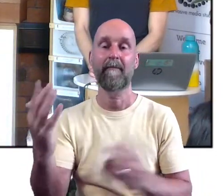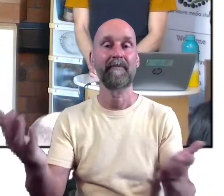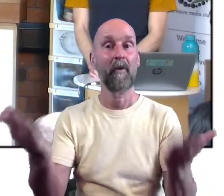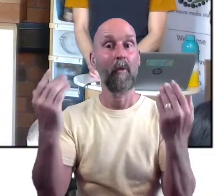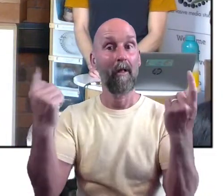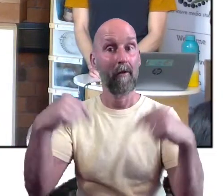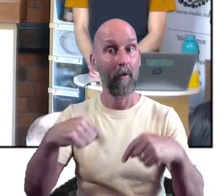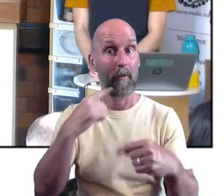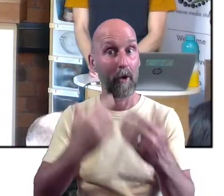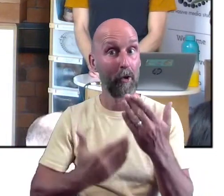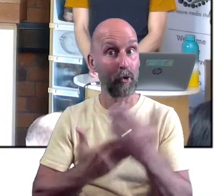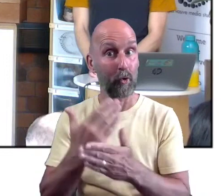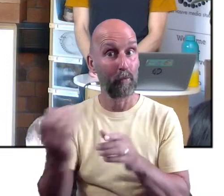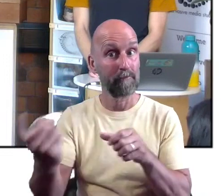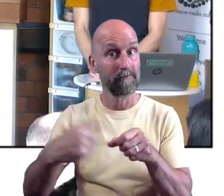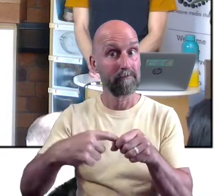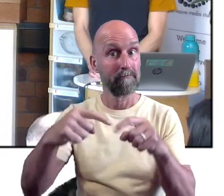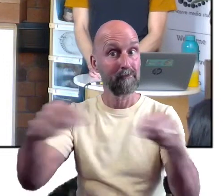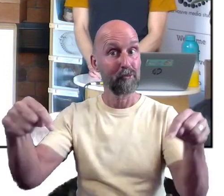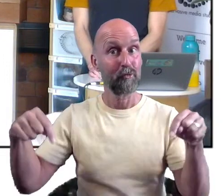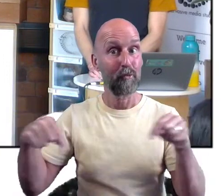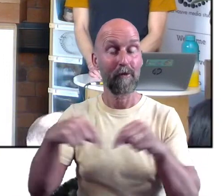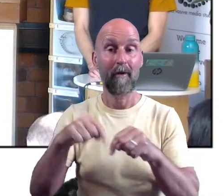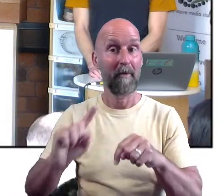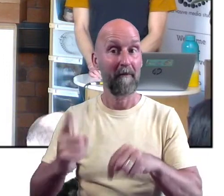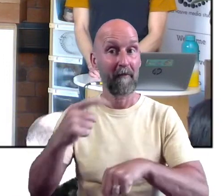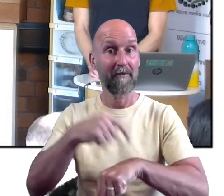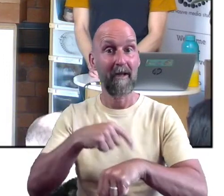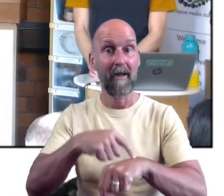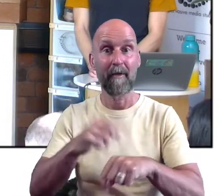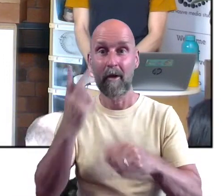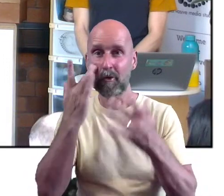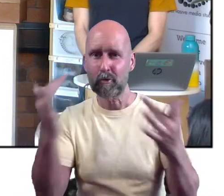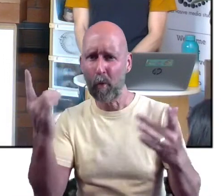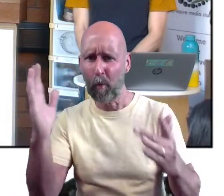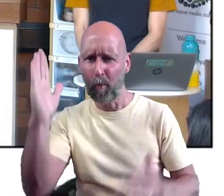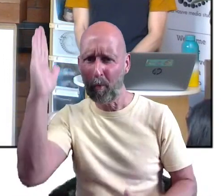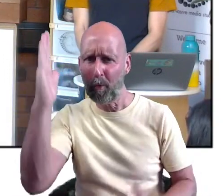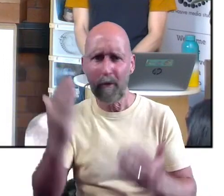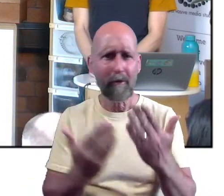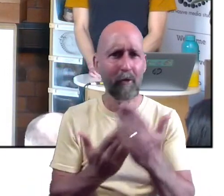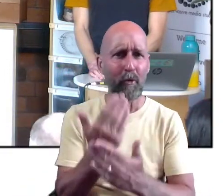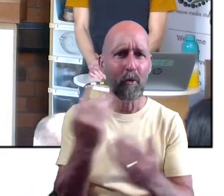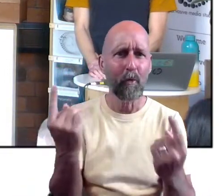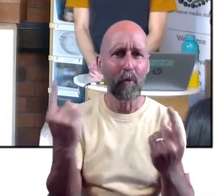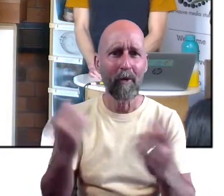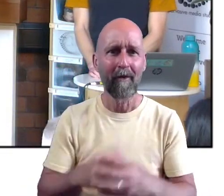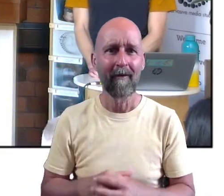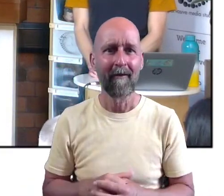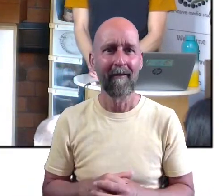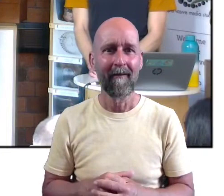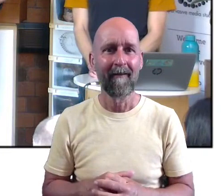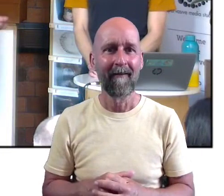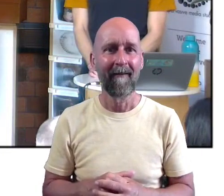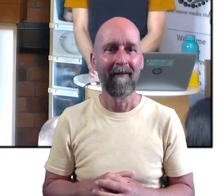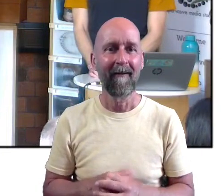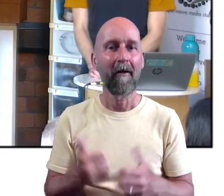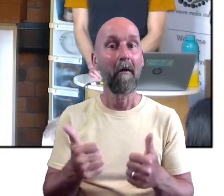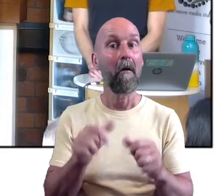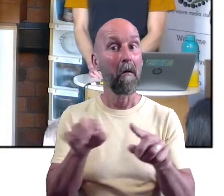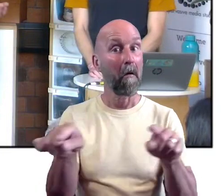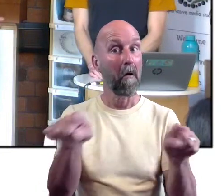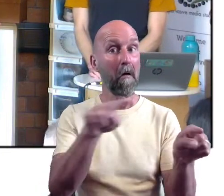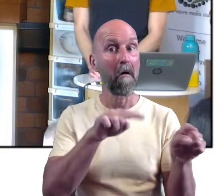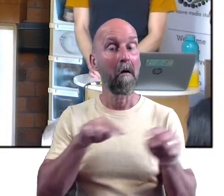to the studio. Might be your first time here. Can I get a show of hands? Who's new? Who's first time? Oh, good. Okay, got a good spread. This bit is for